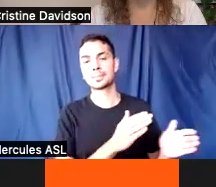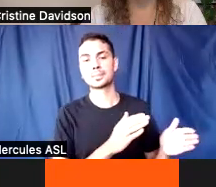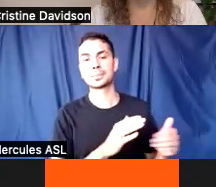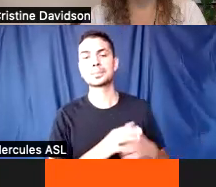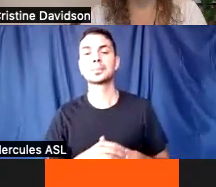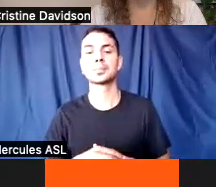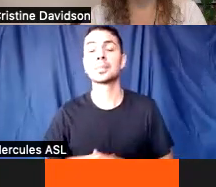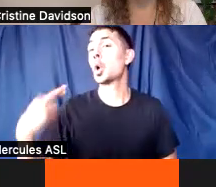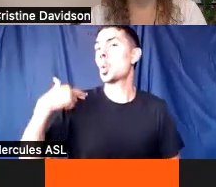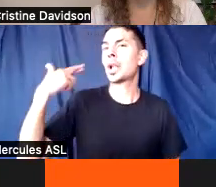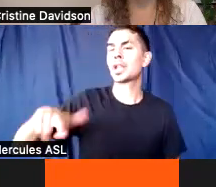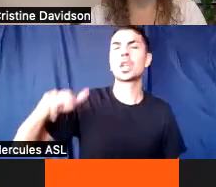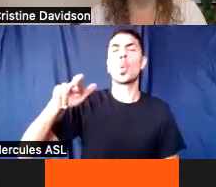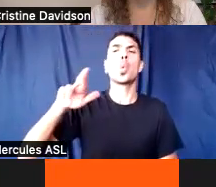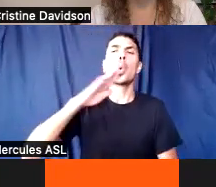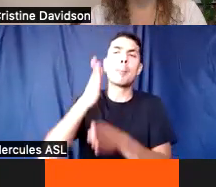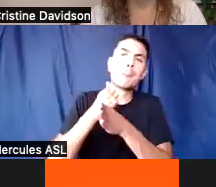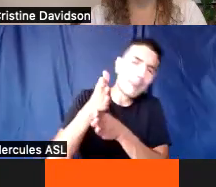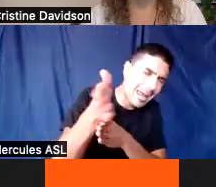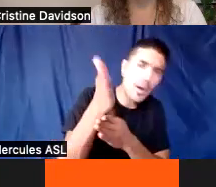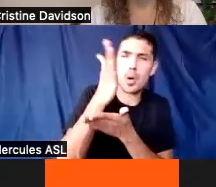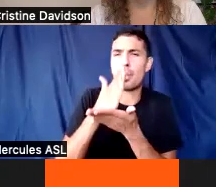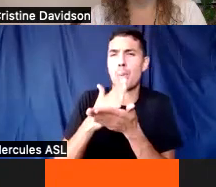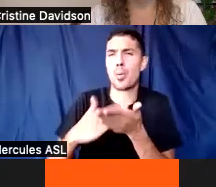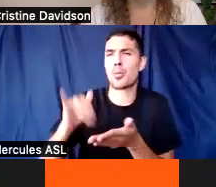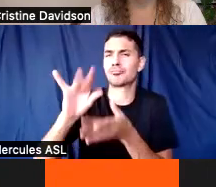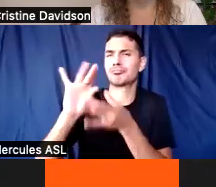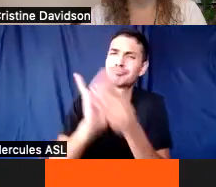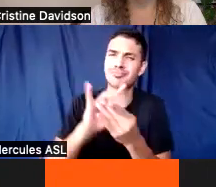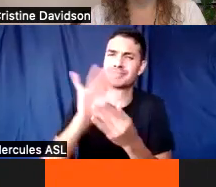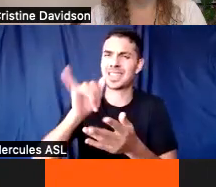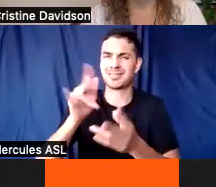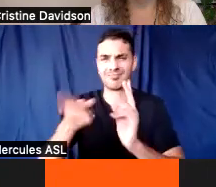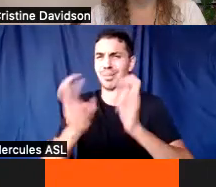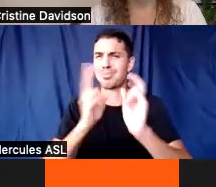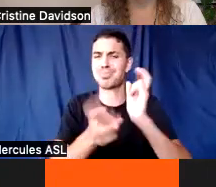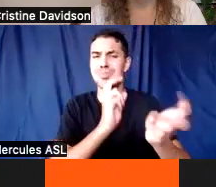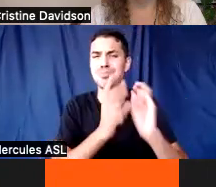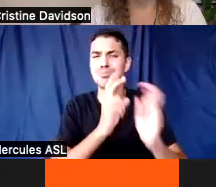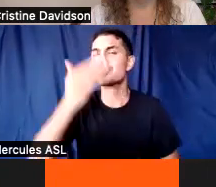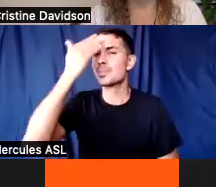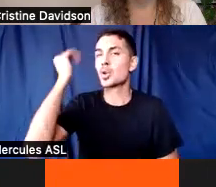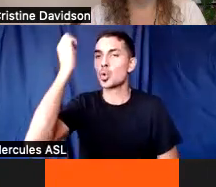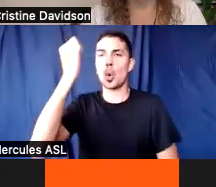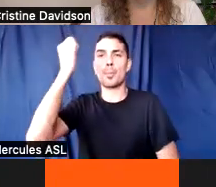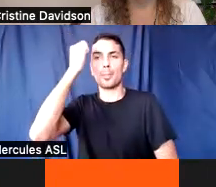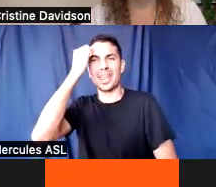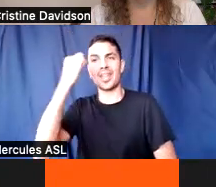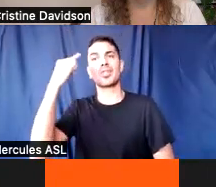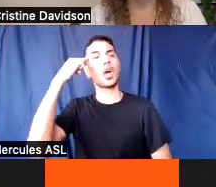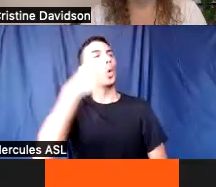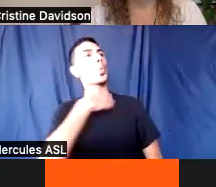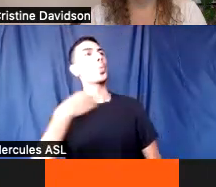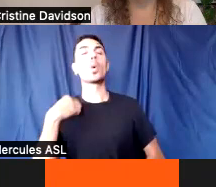and justification from the European viewpoint as to why they were predominant and dominant, and God intended